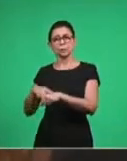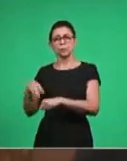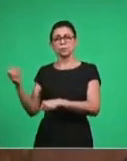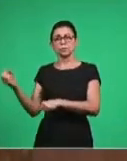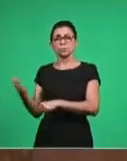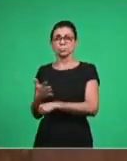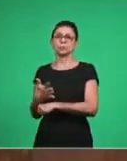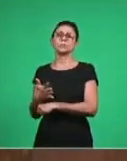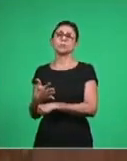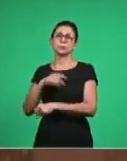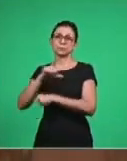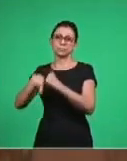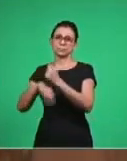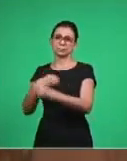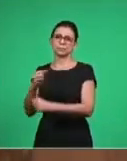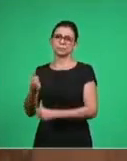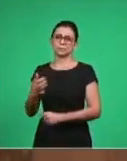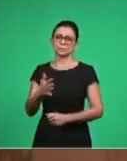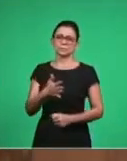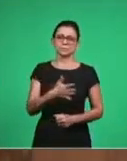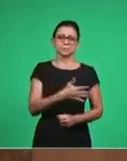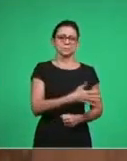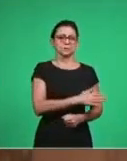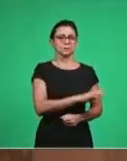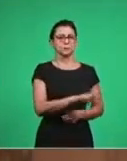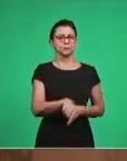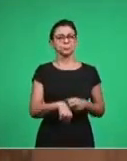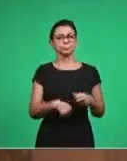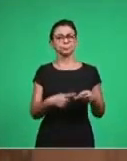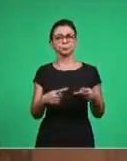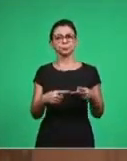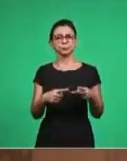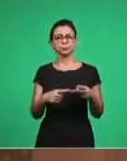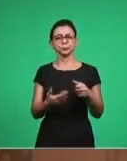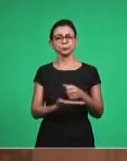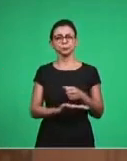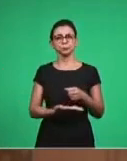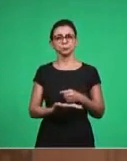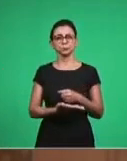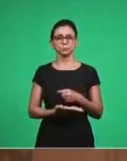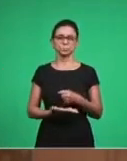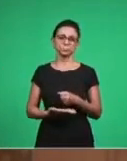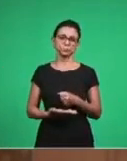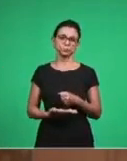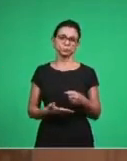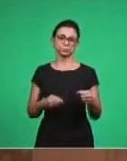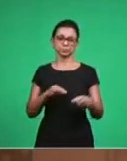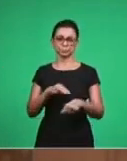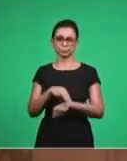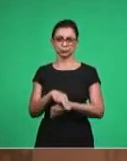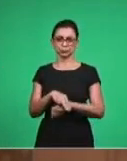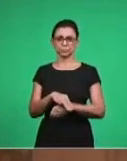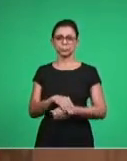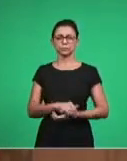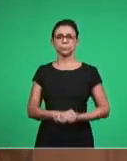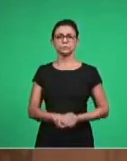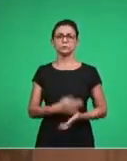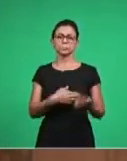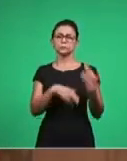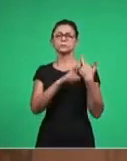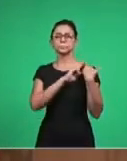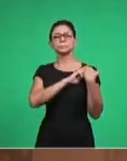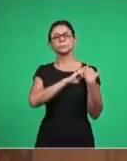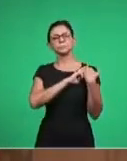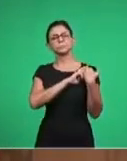lives. Very well, brethren. Now let's go to the second fundamental characteristic of